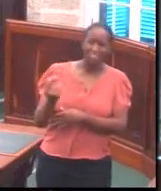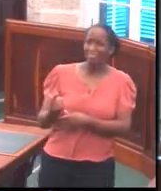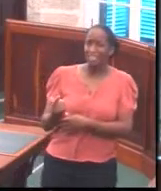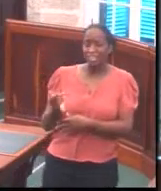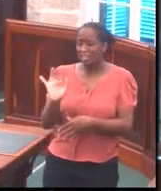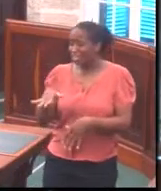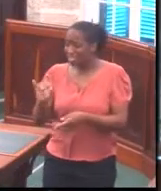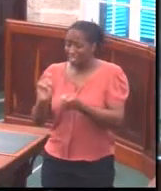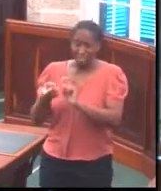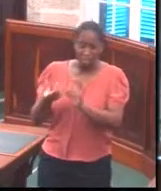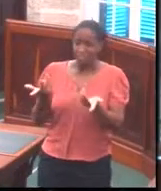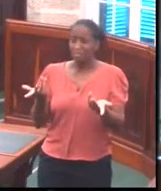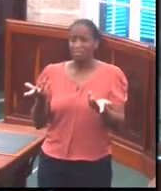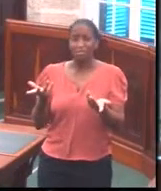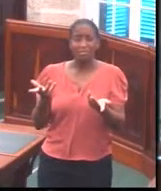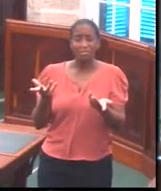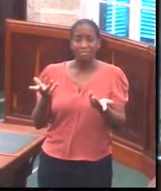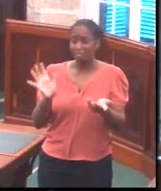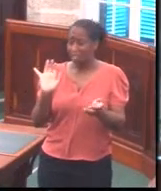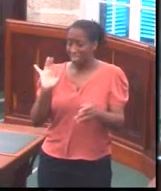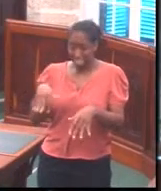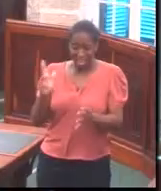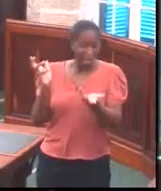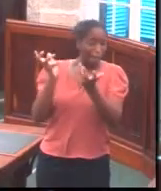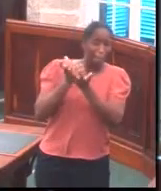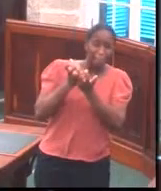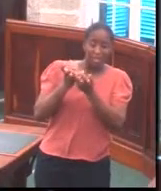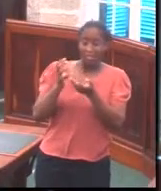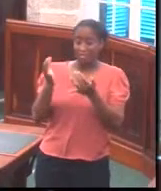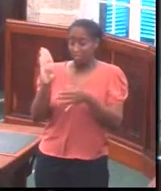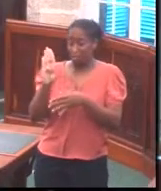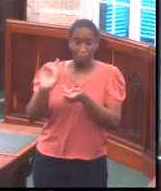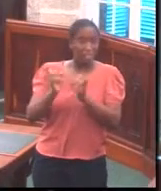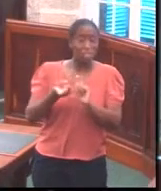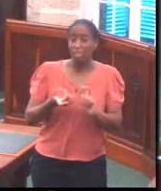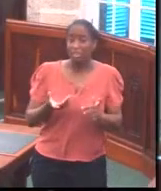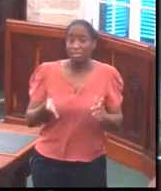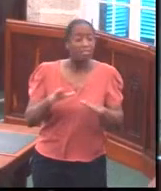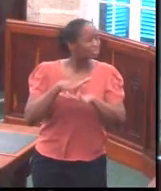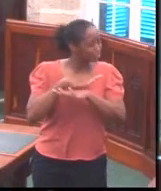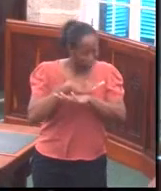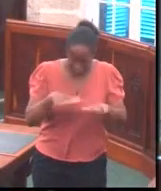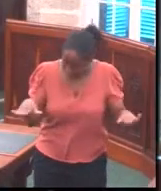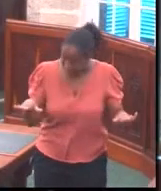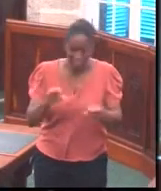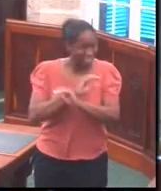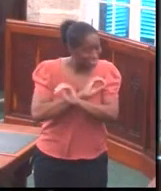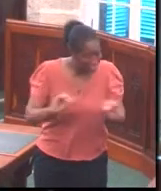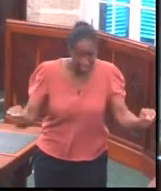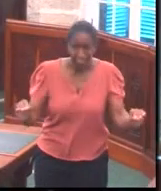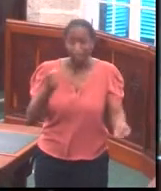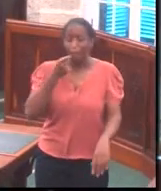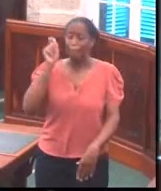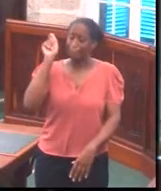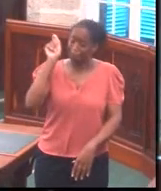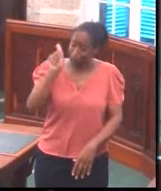in C. Full stop. End of story, my friend. All right, members, so be